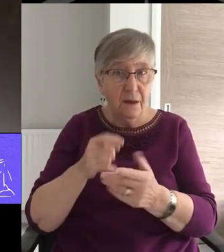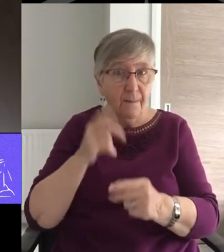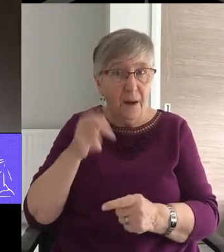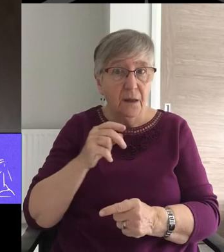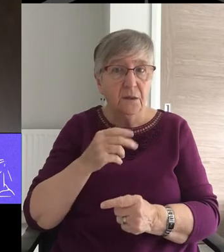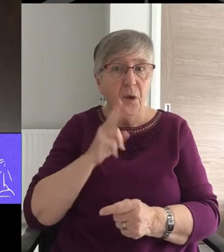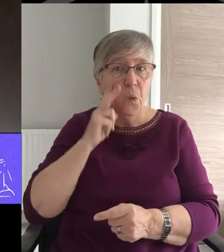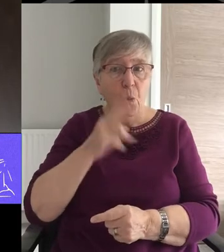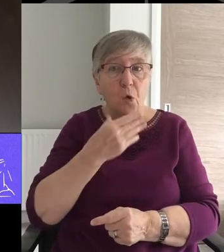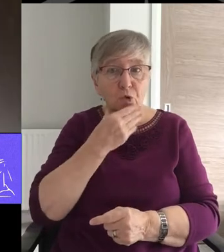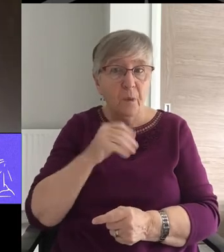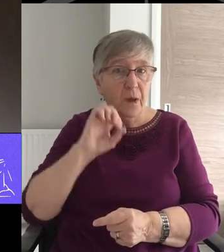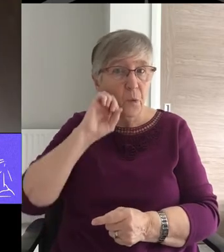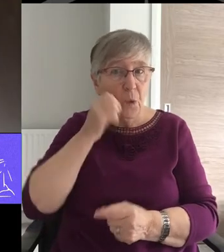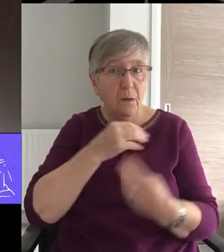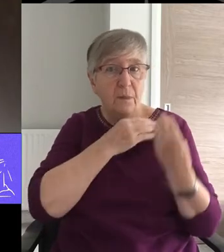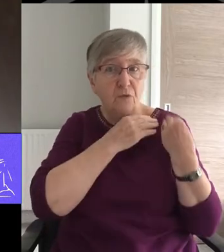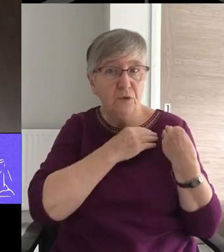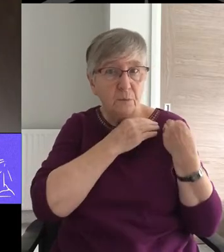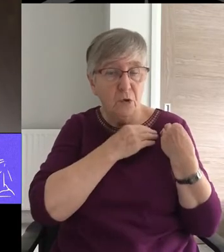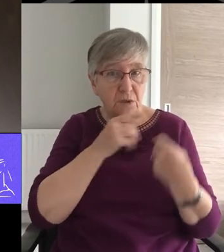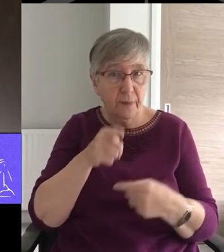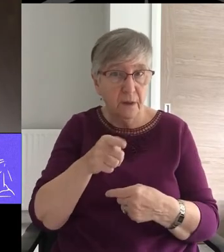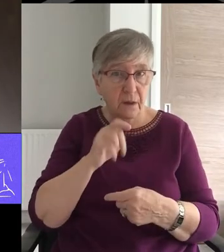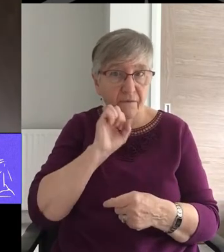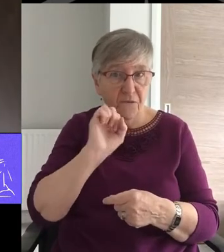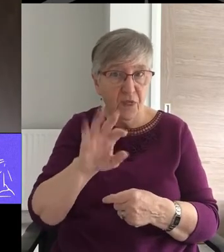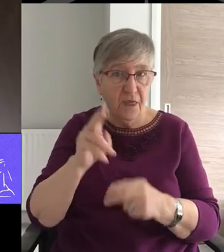watchman accountable for their blood.